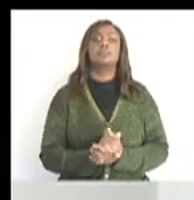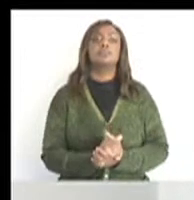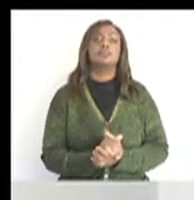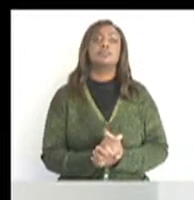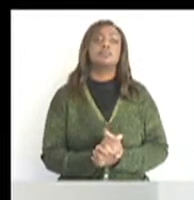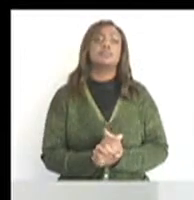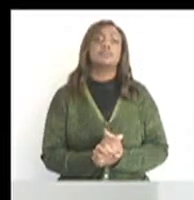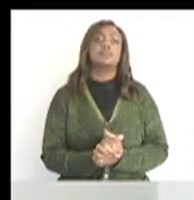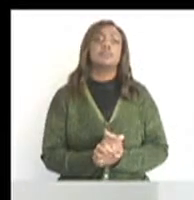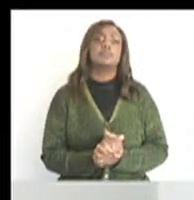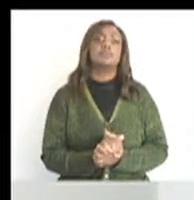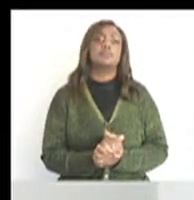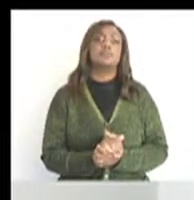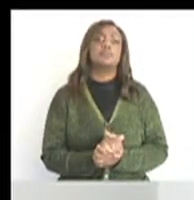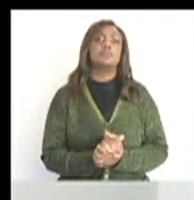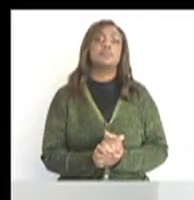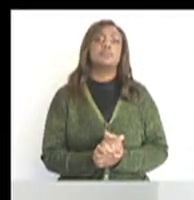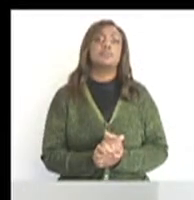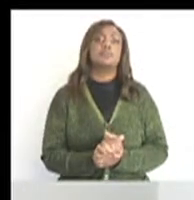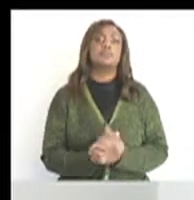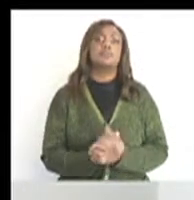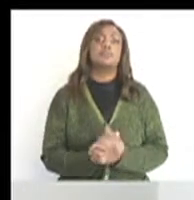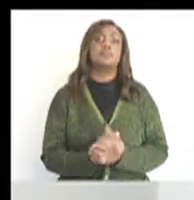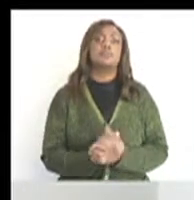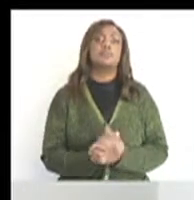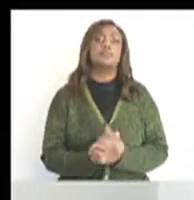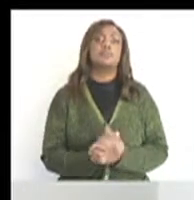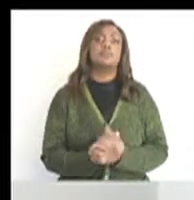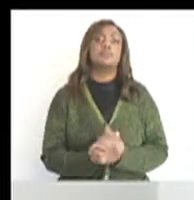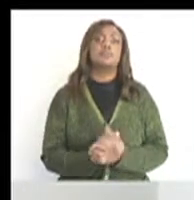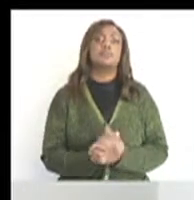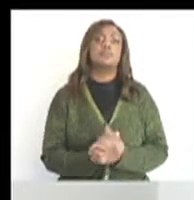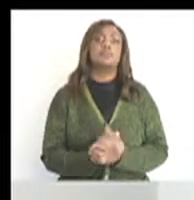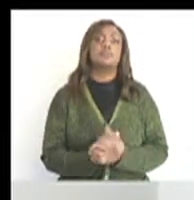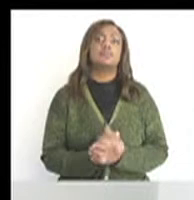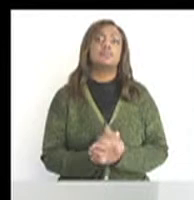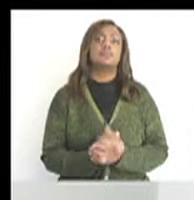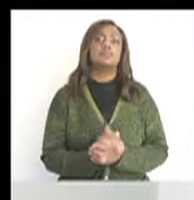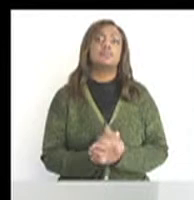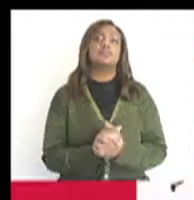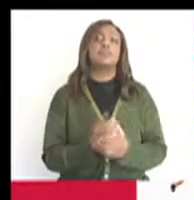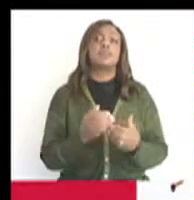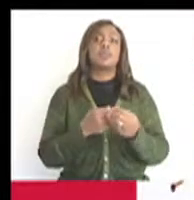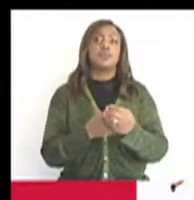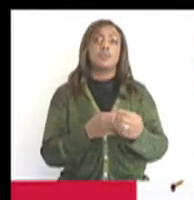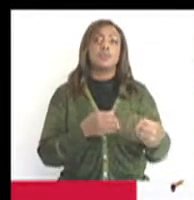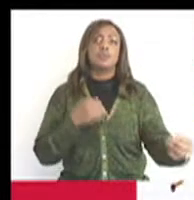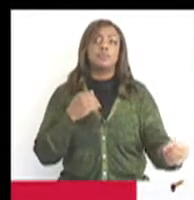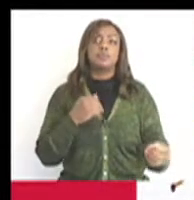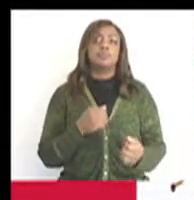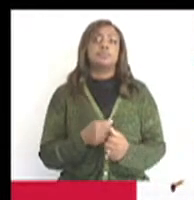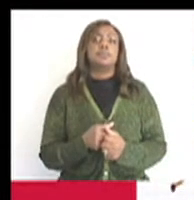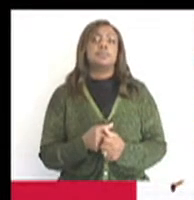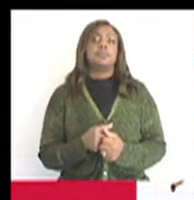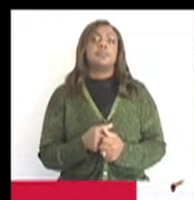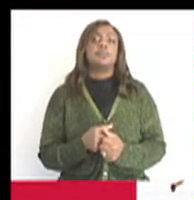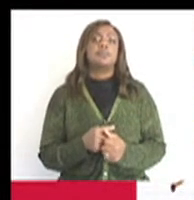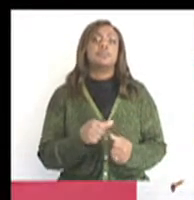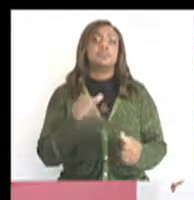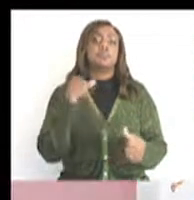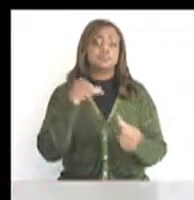have our good friend, Chanel. Welcome, Chanel, to our class. So, our lesson today, boys and